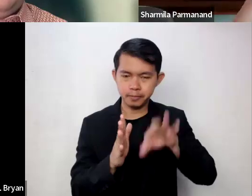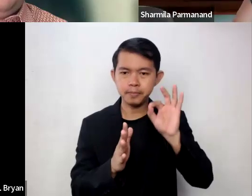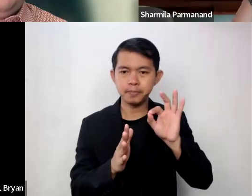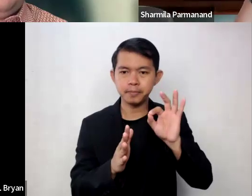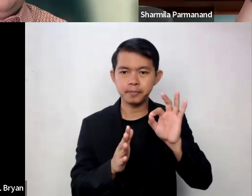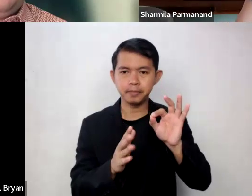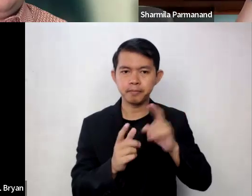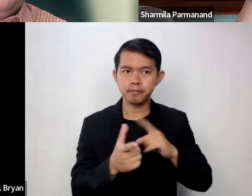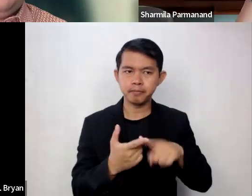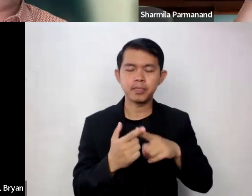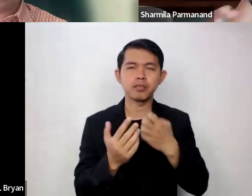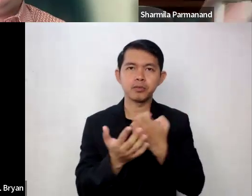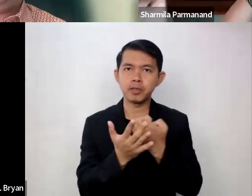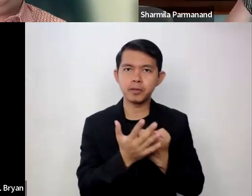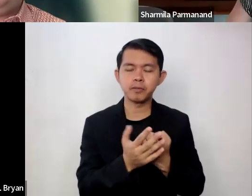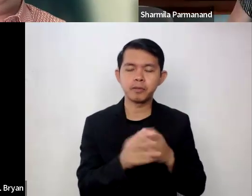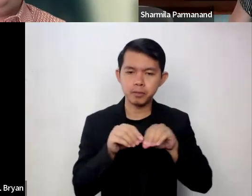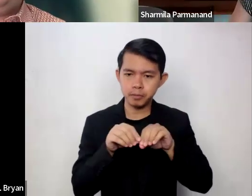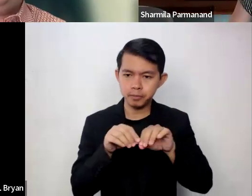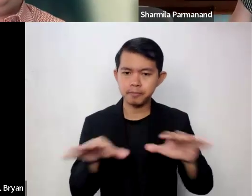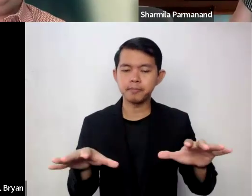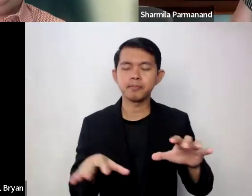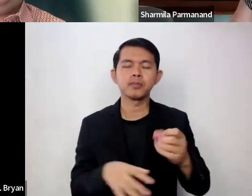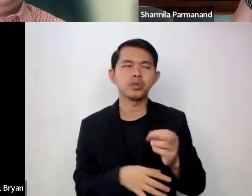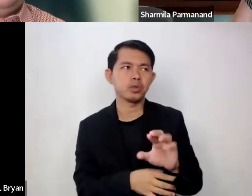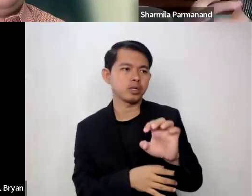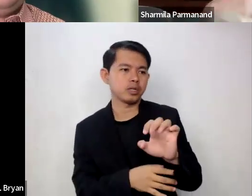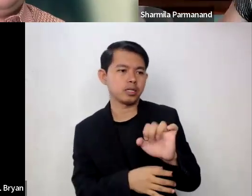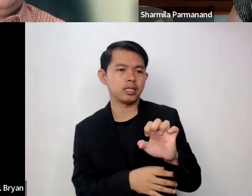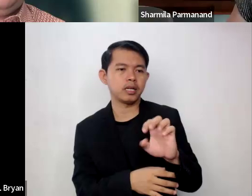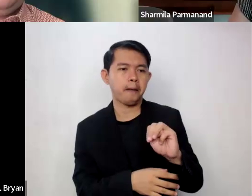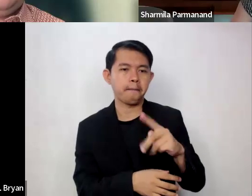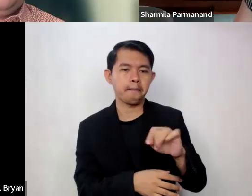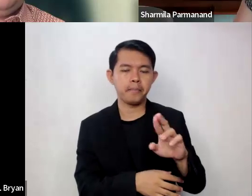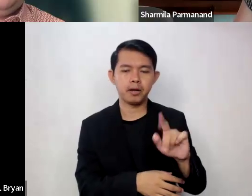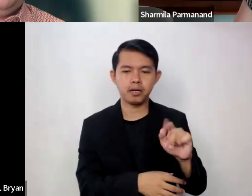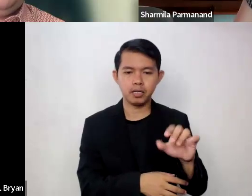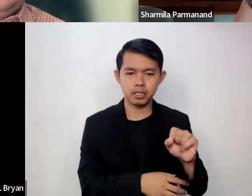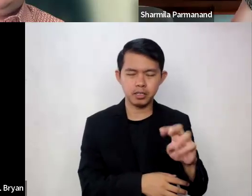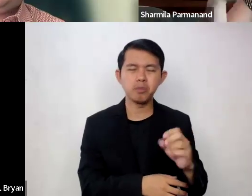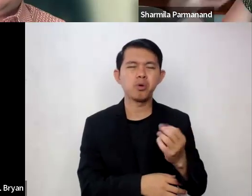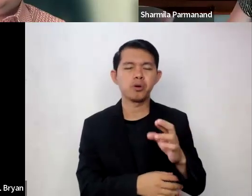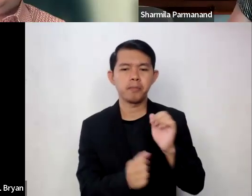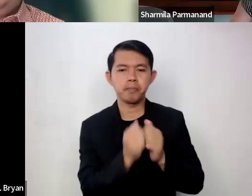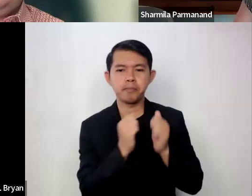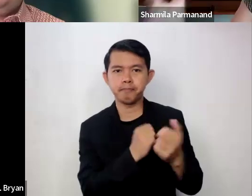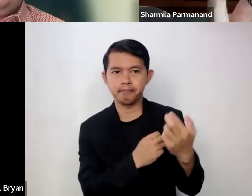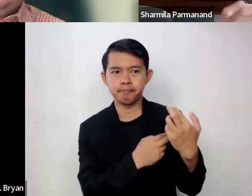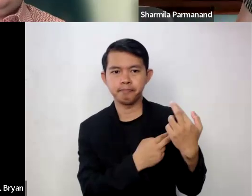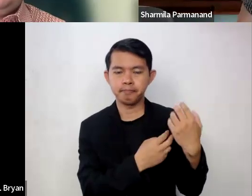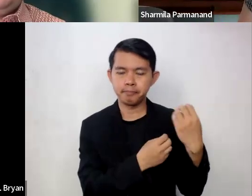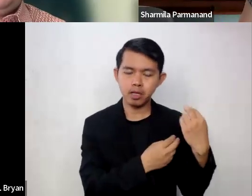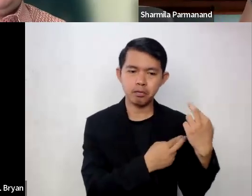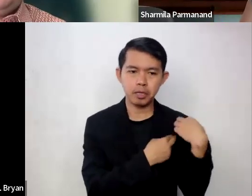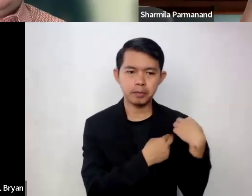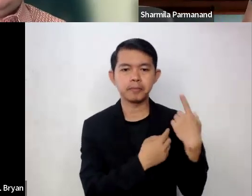economic redistribution or imperialism, or of obligations of global North countries to